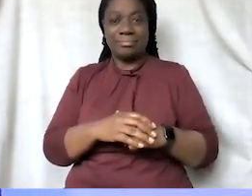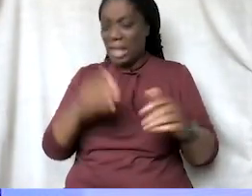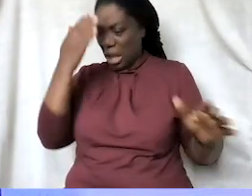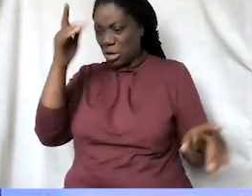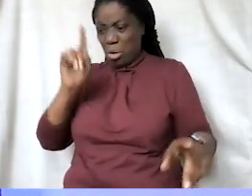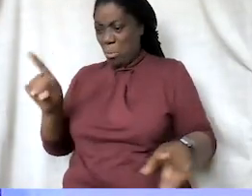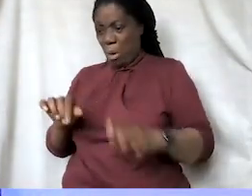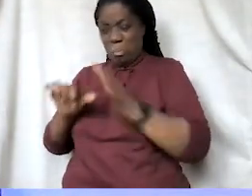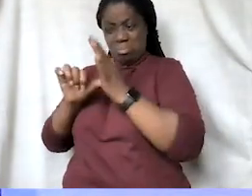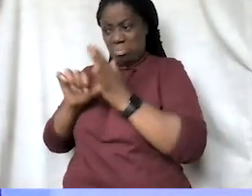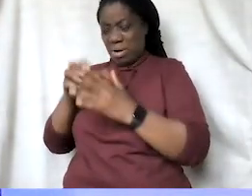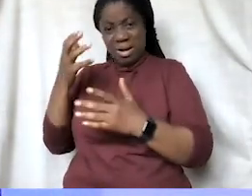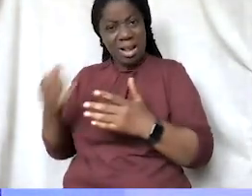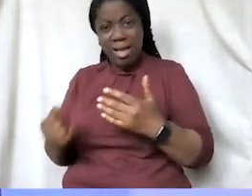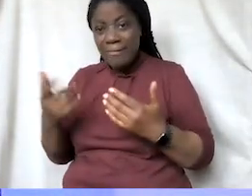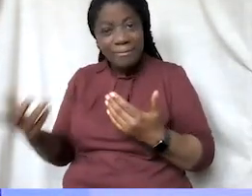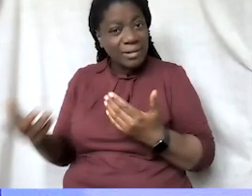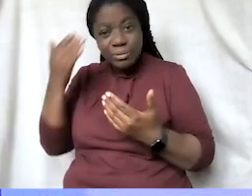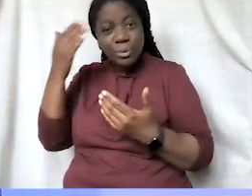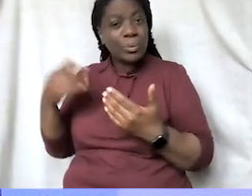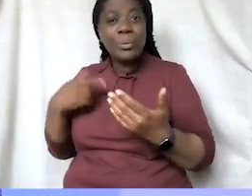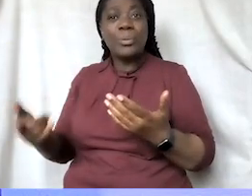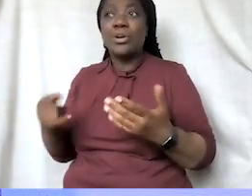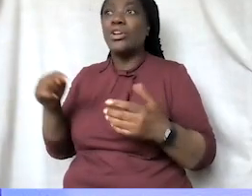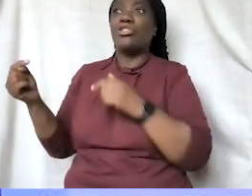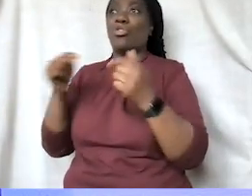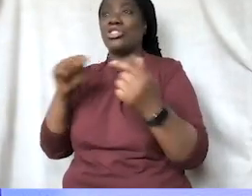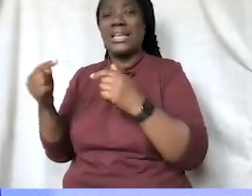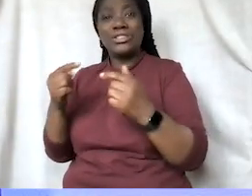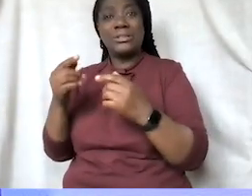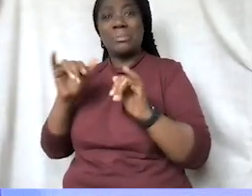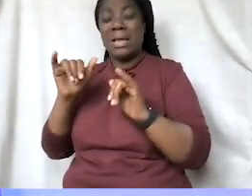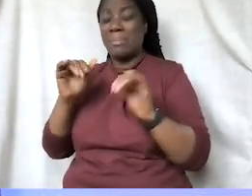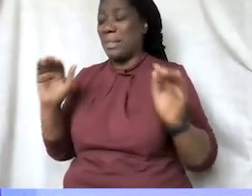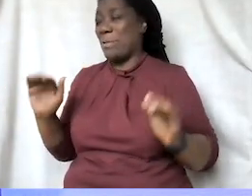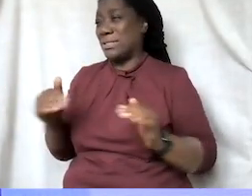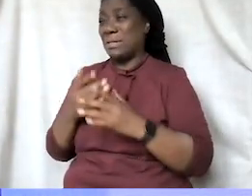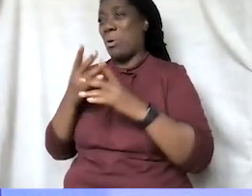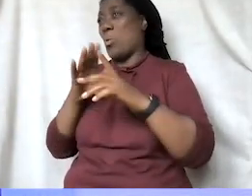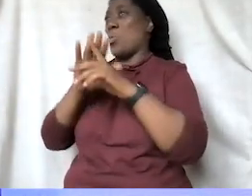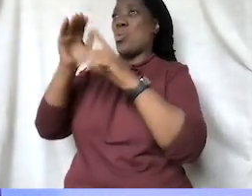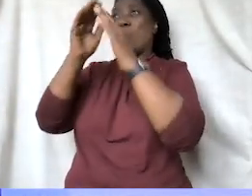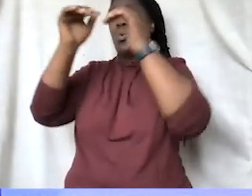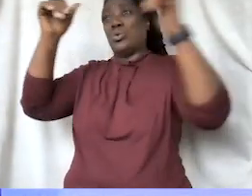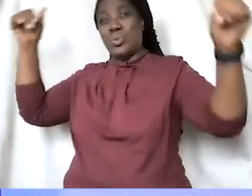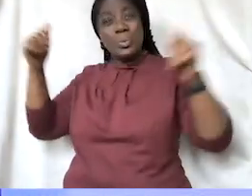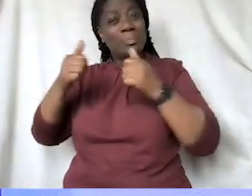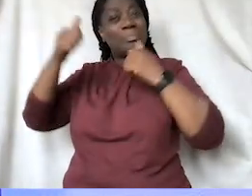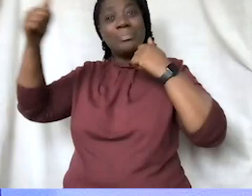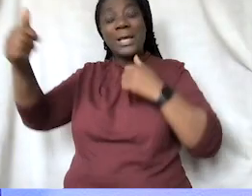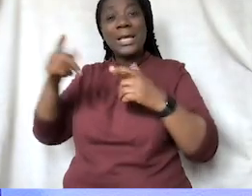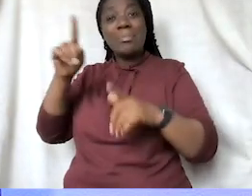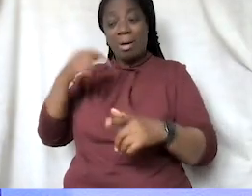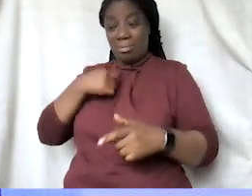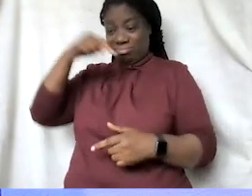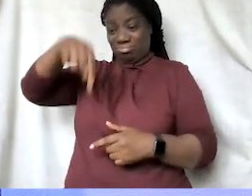don't know what problems you are facing tonight. Your challenges may be insurmountable tonight. But I've come by to let